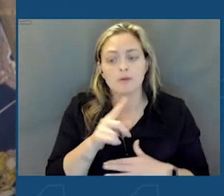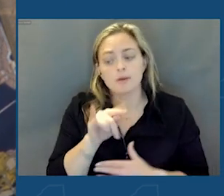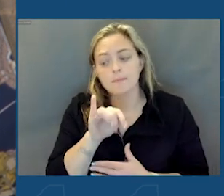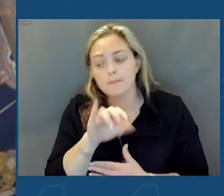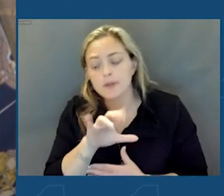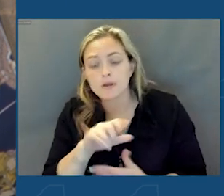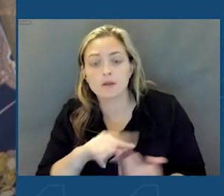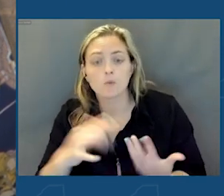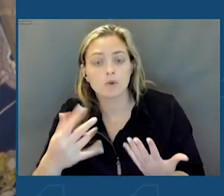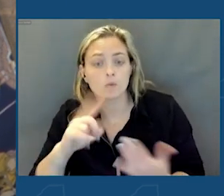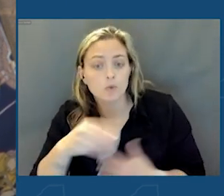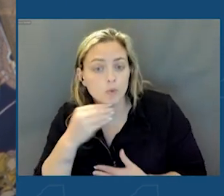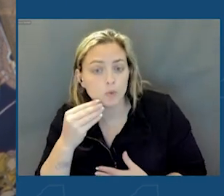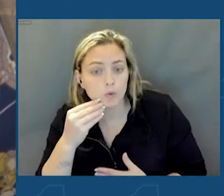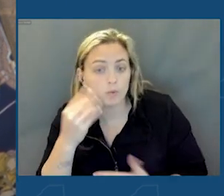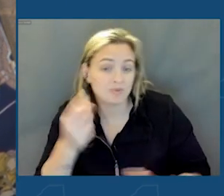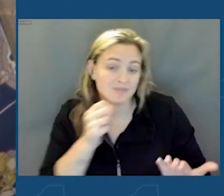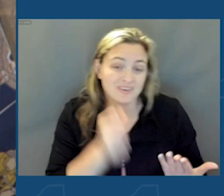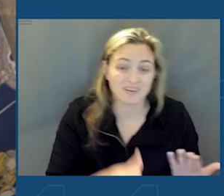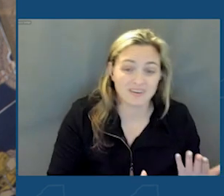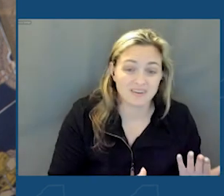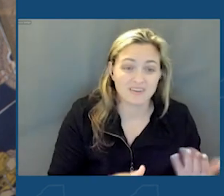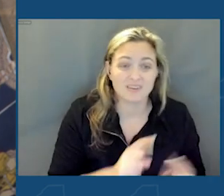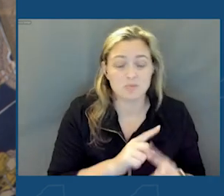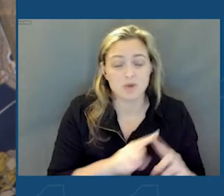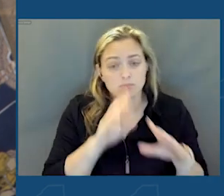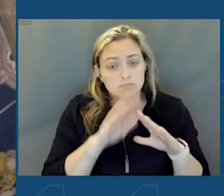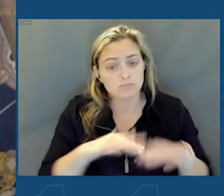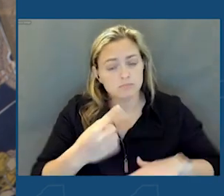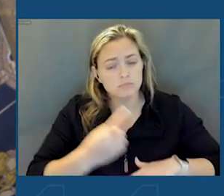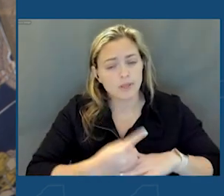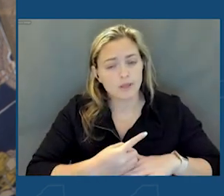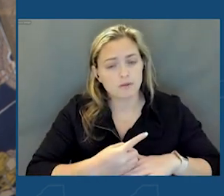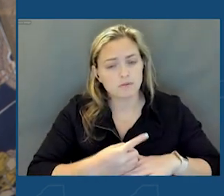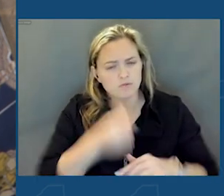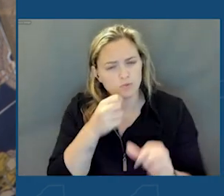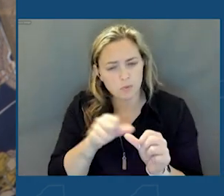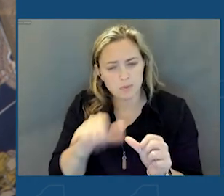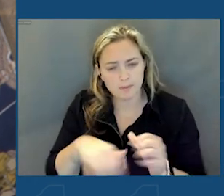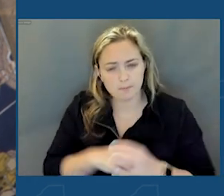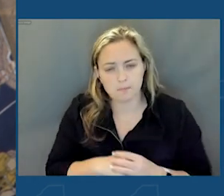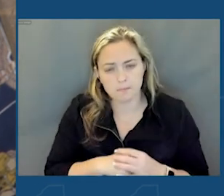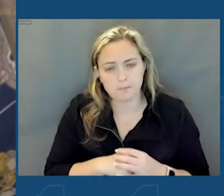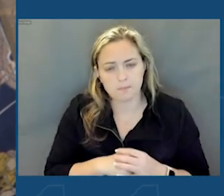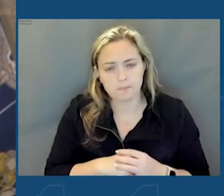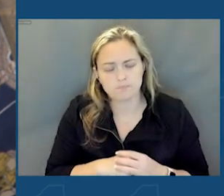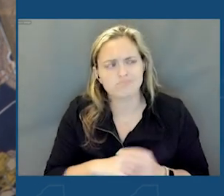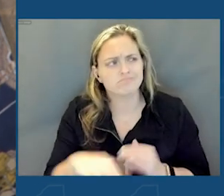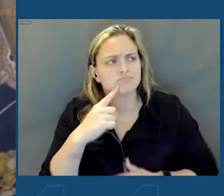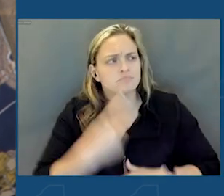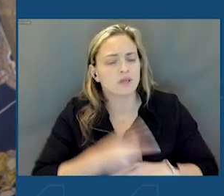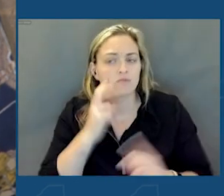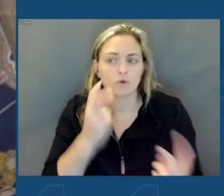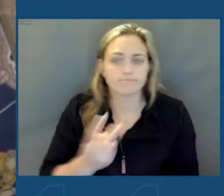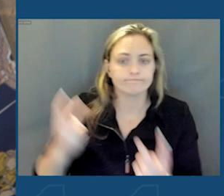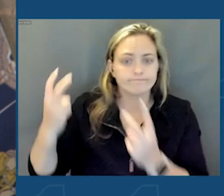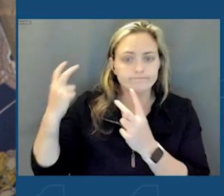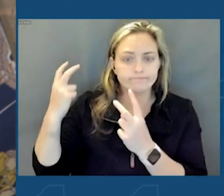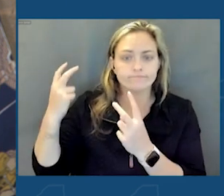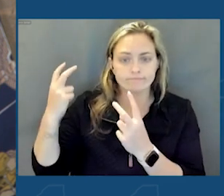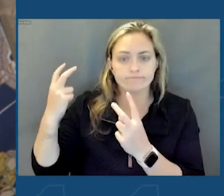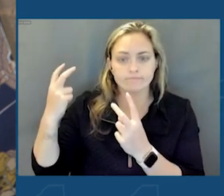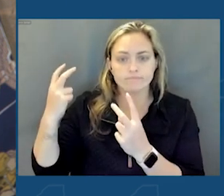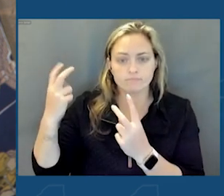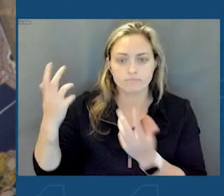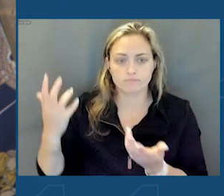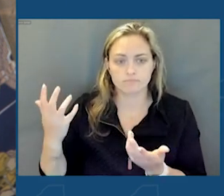home, perhaps not, but it is a solemn day, and let us never forget that. It's also a day of remembrance,